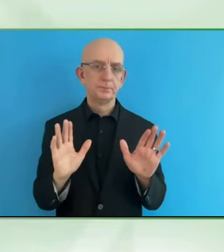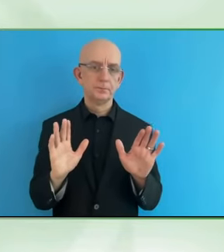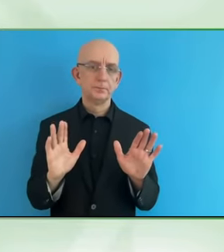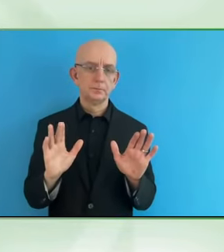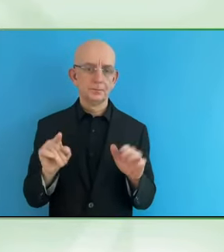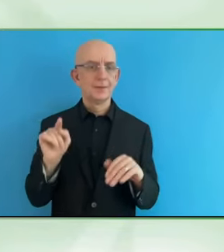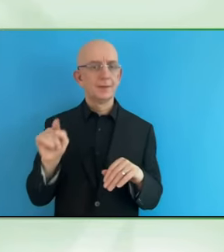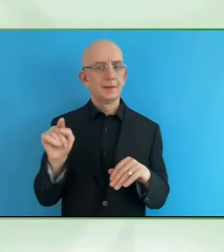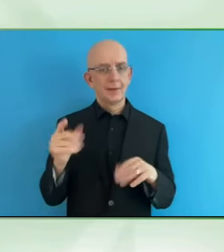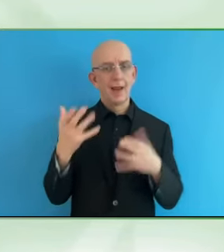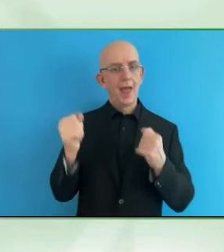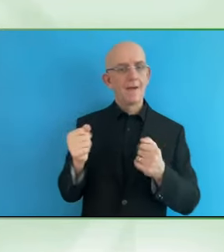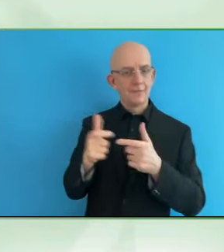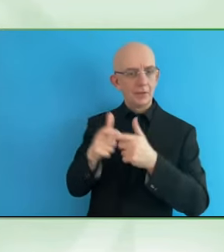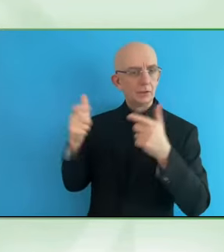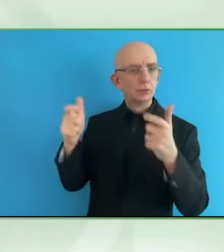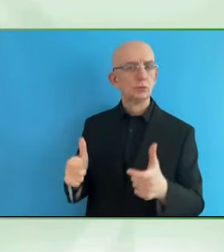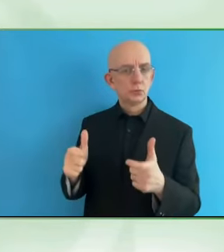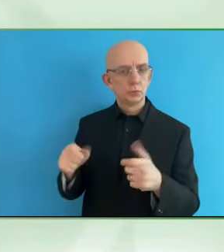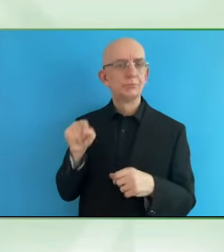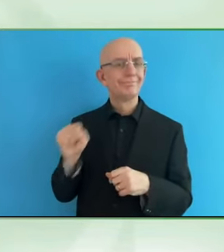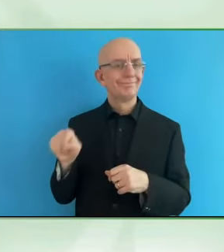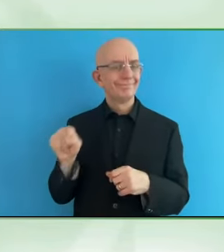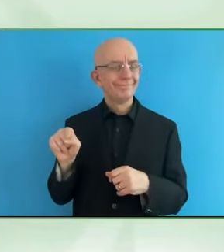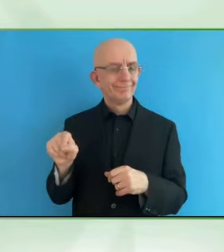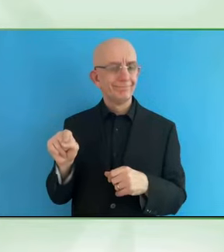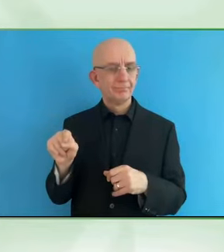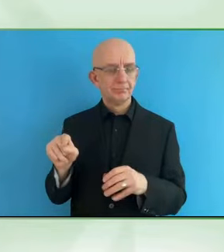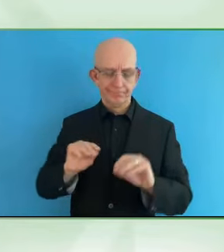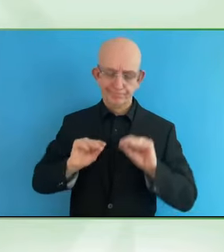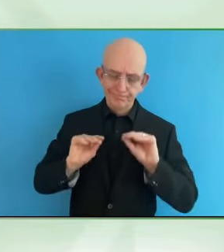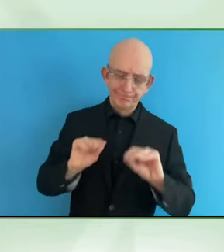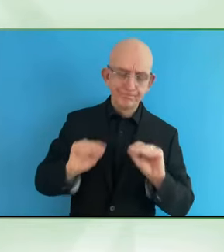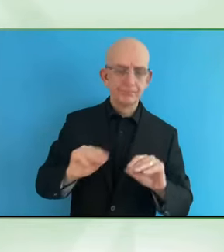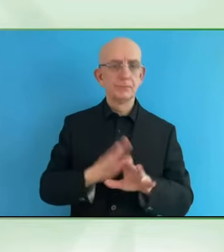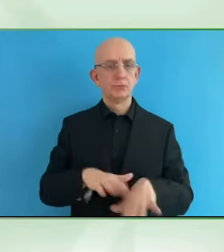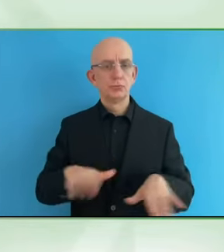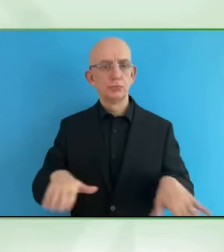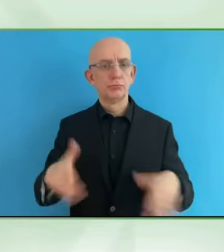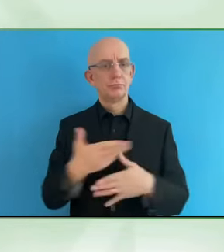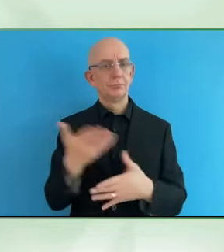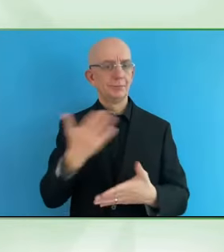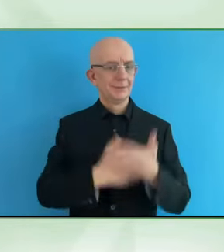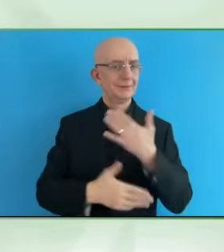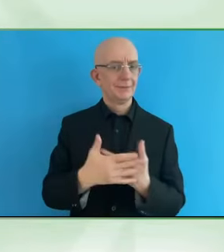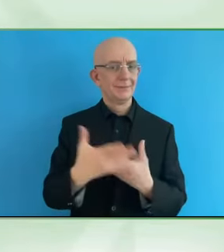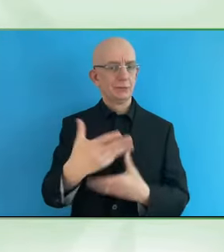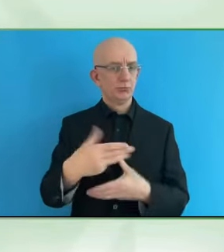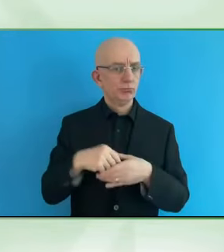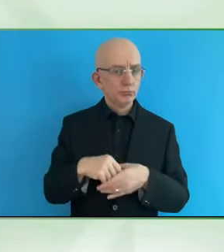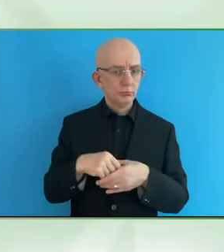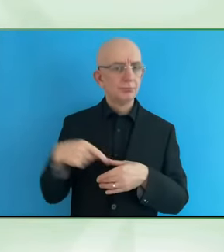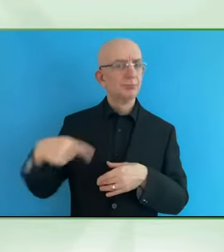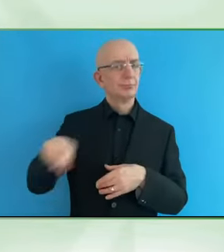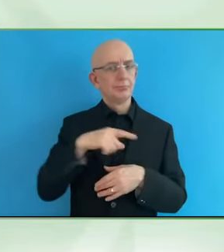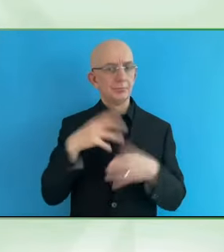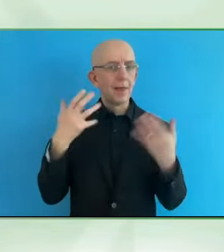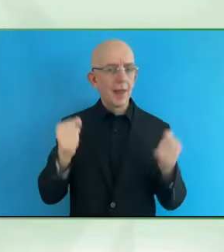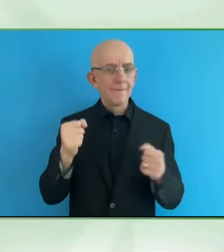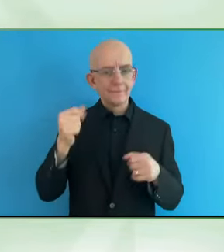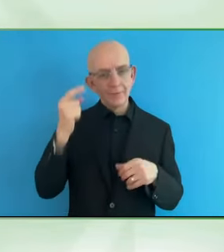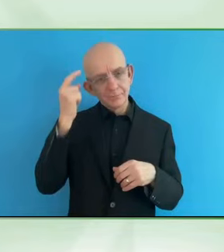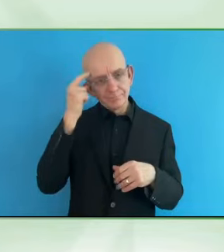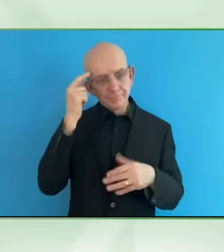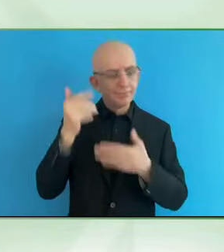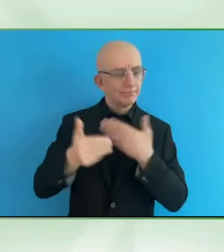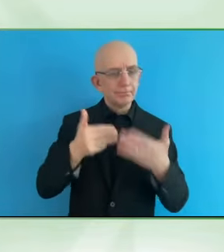mainstream classes. So what we are saying is happening in Europe is not happening just in Europe. It is happening in other parts of the